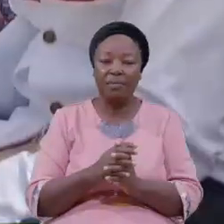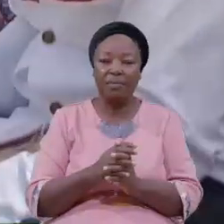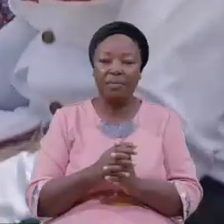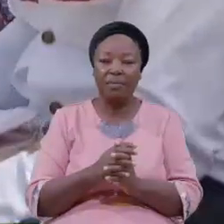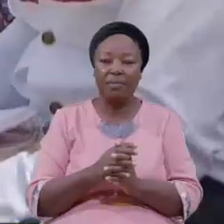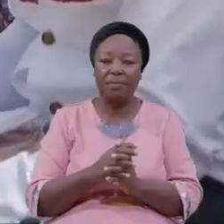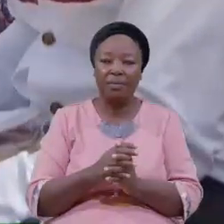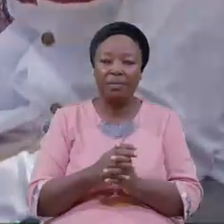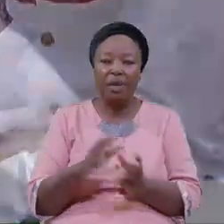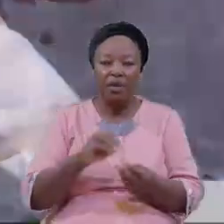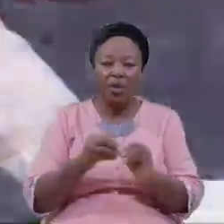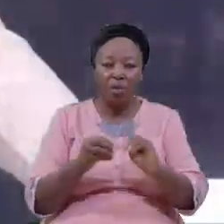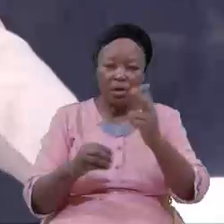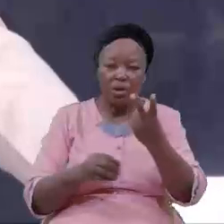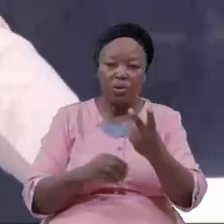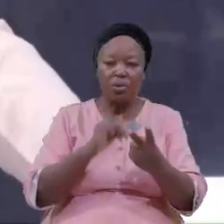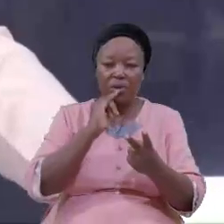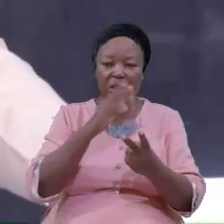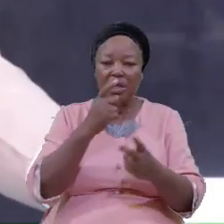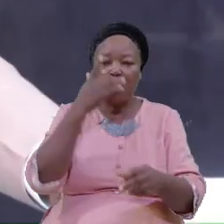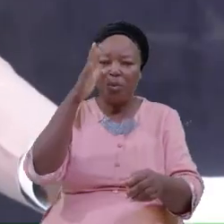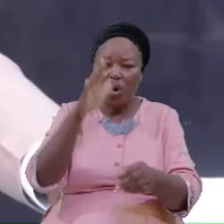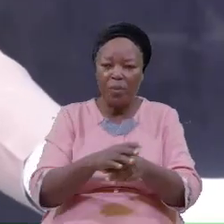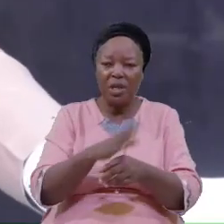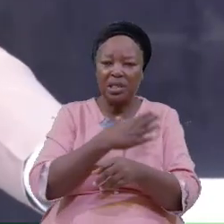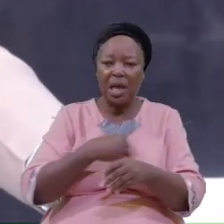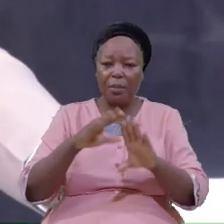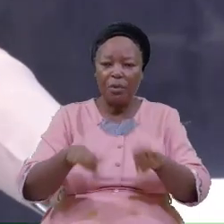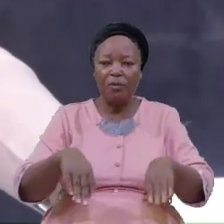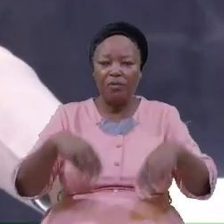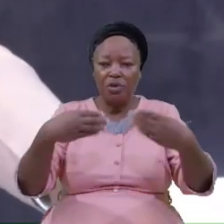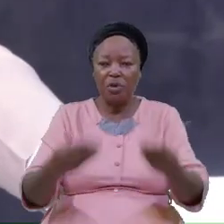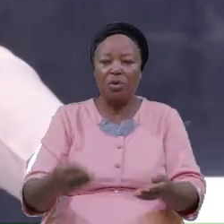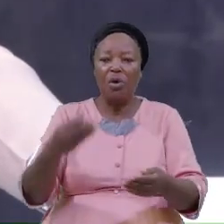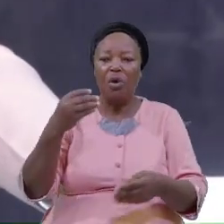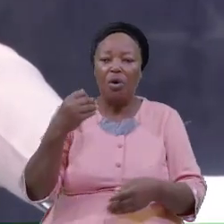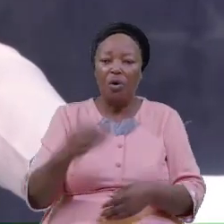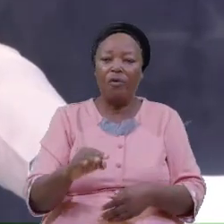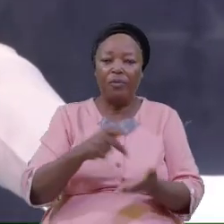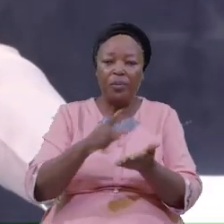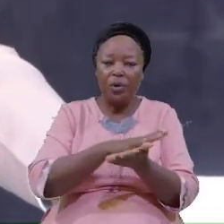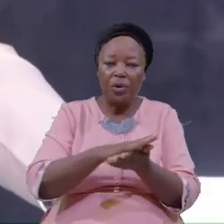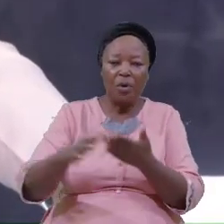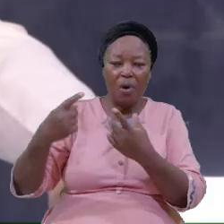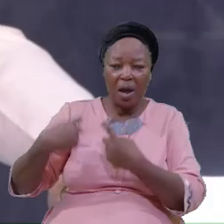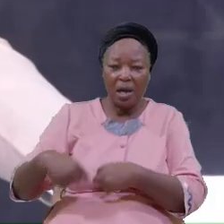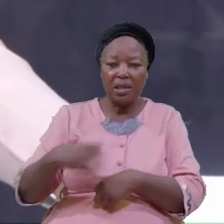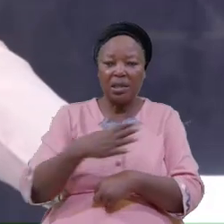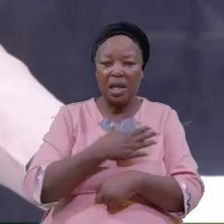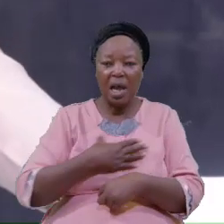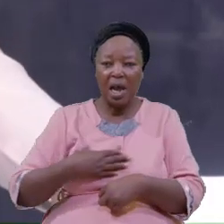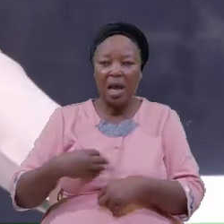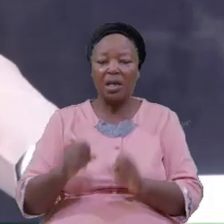Number two, the promise and provision of pure heart, a priority, a